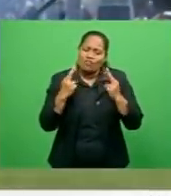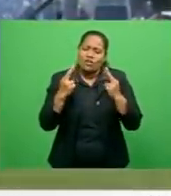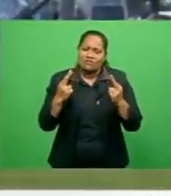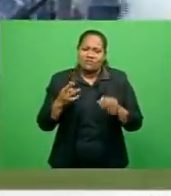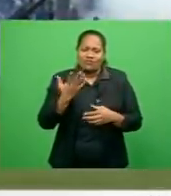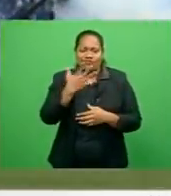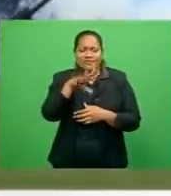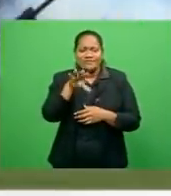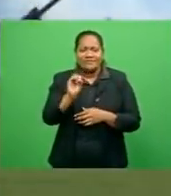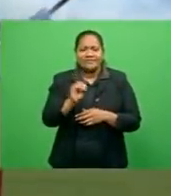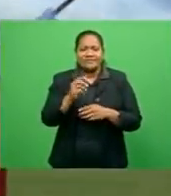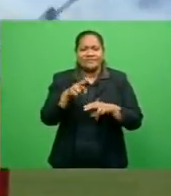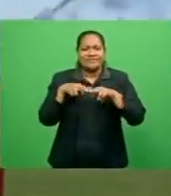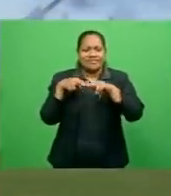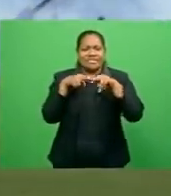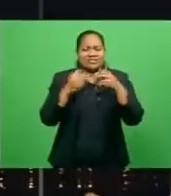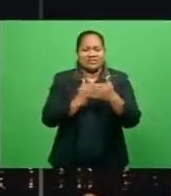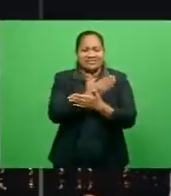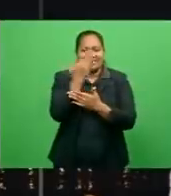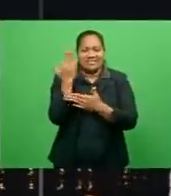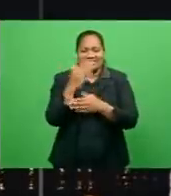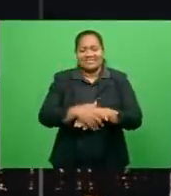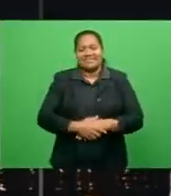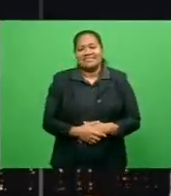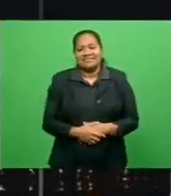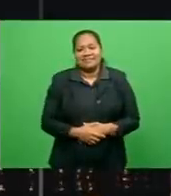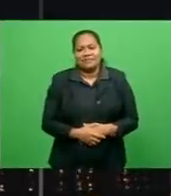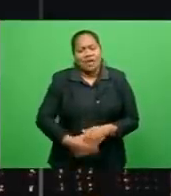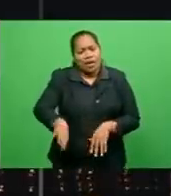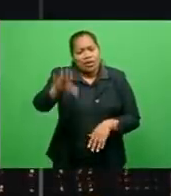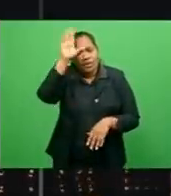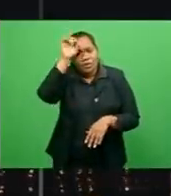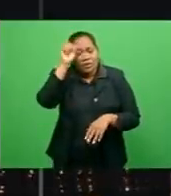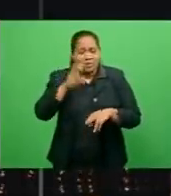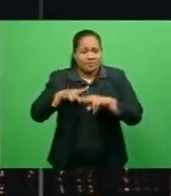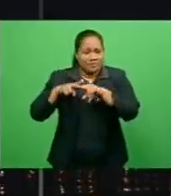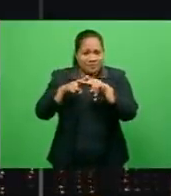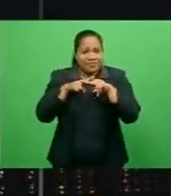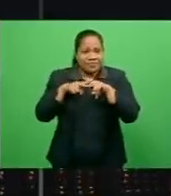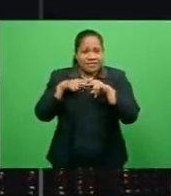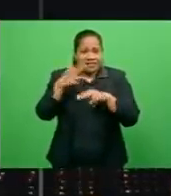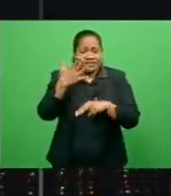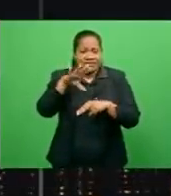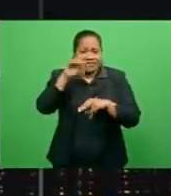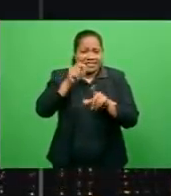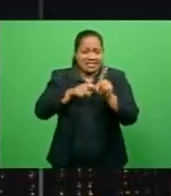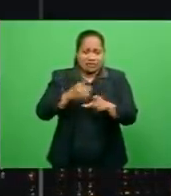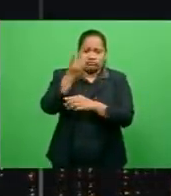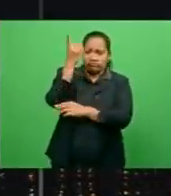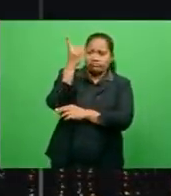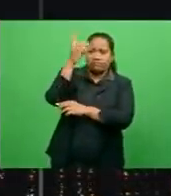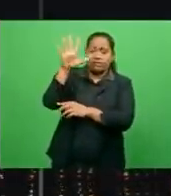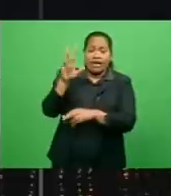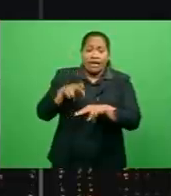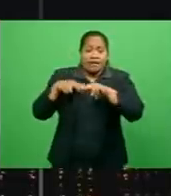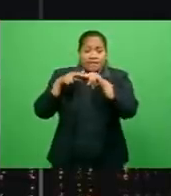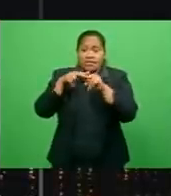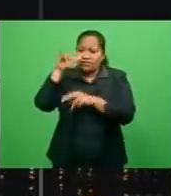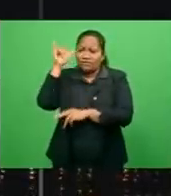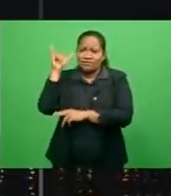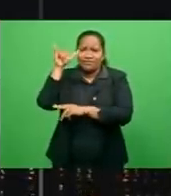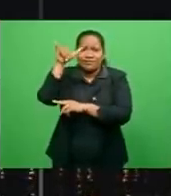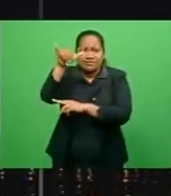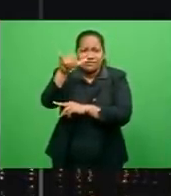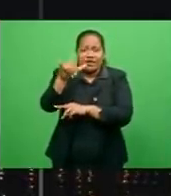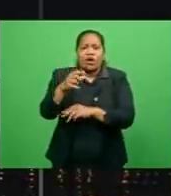Day. Lena Rees, FBC News. Commemorating Fiji's 50th year of independence, a Fiji Airways A350 took to the